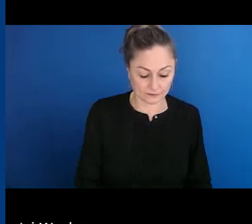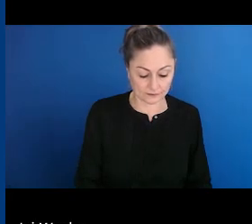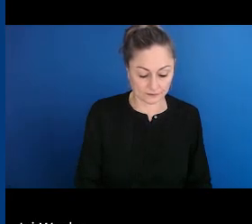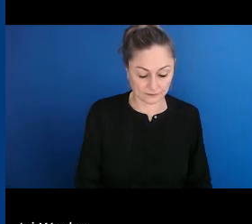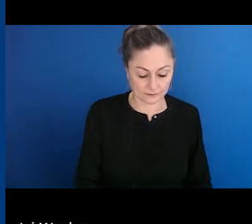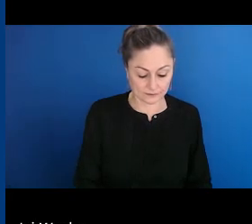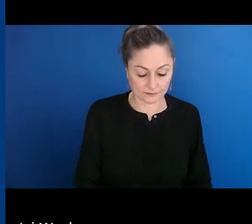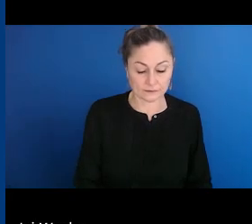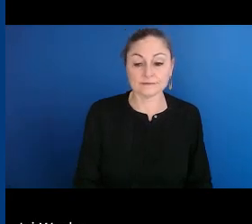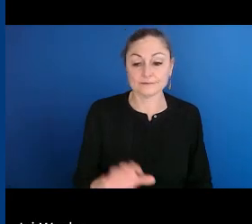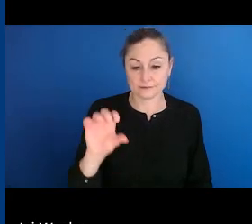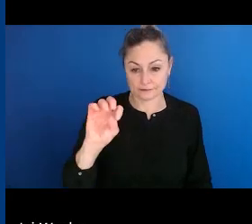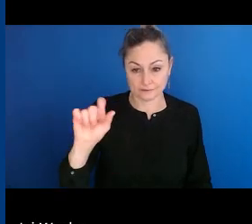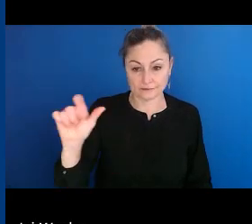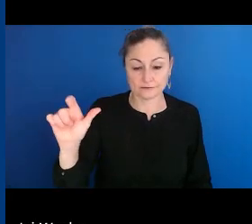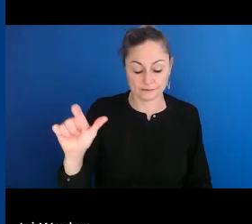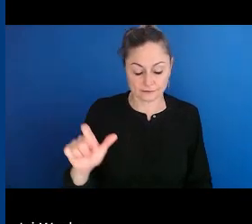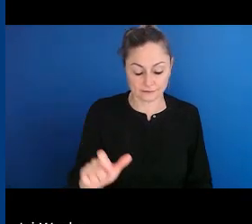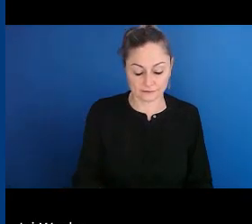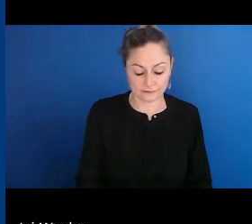Sex, yep.